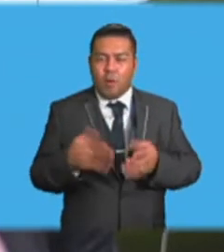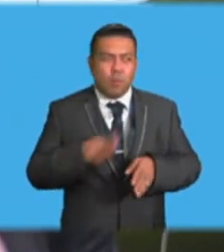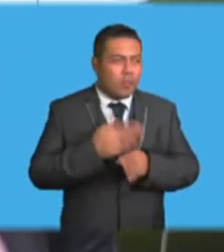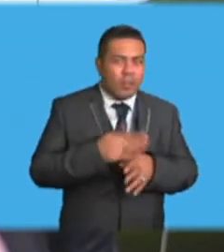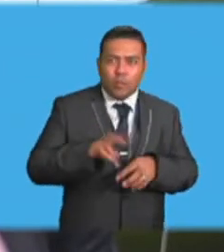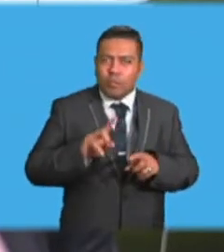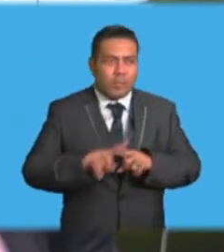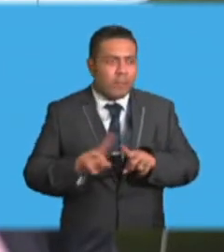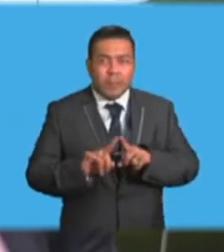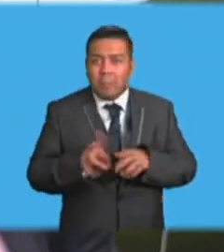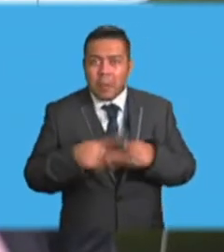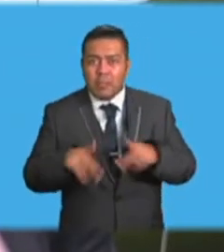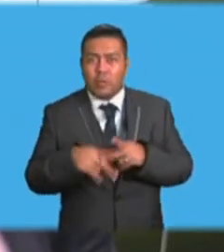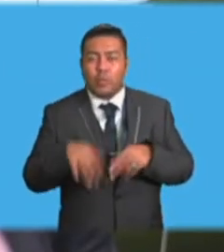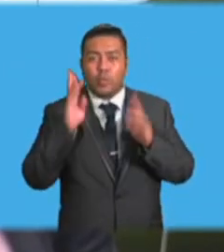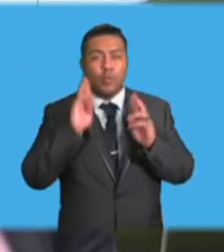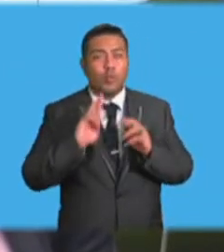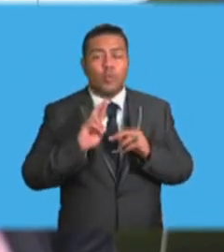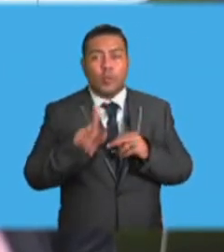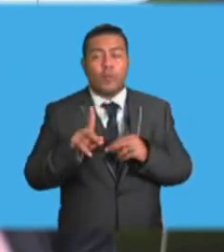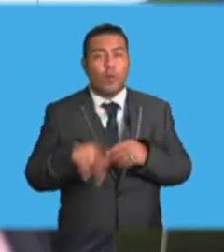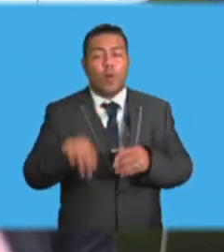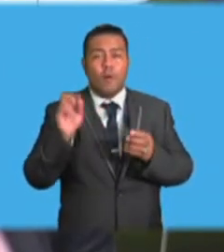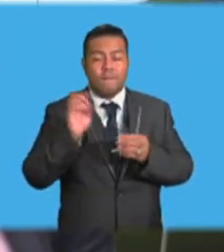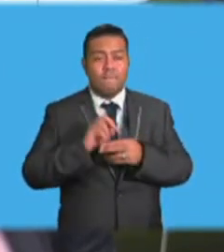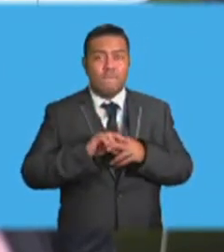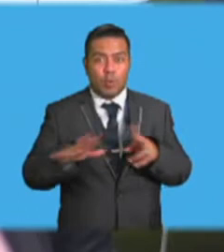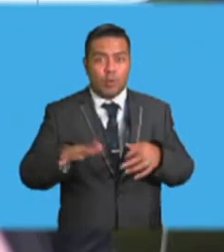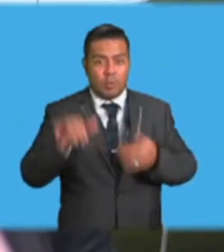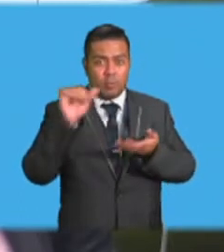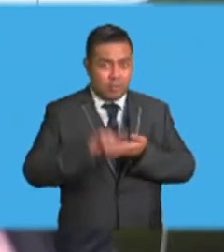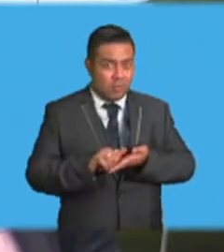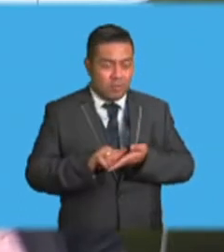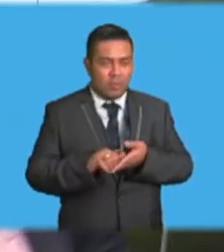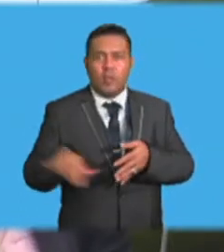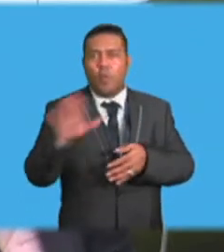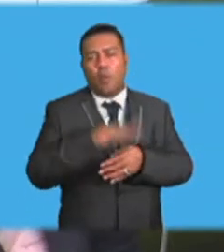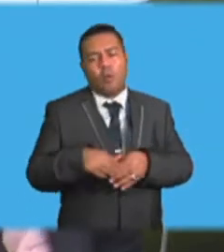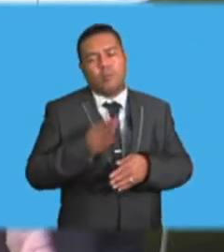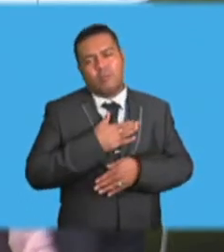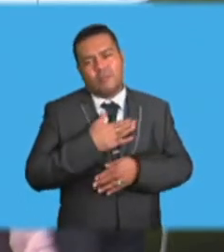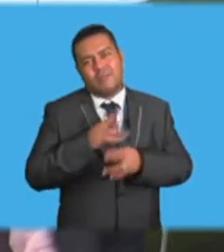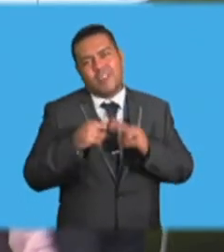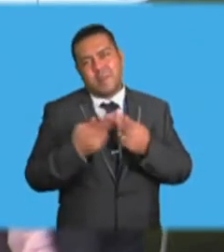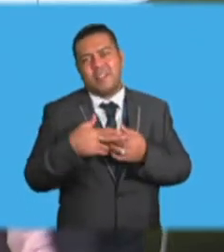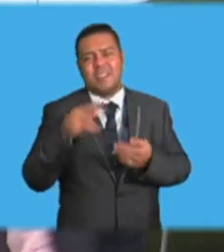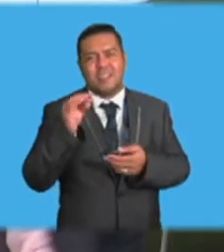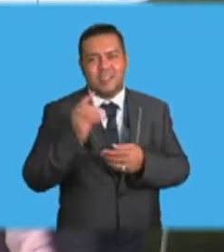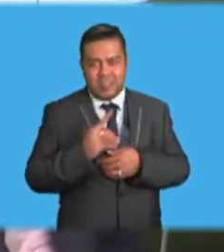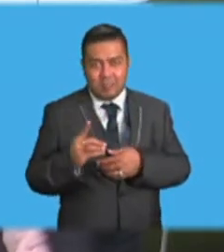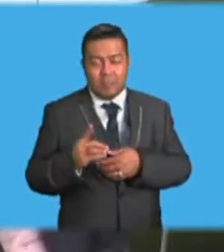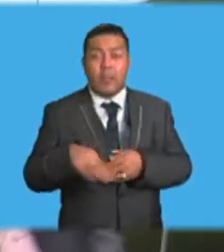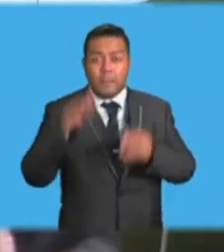go to great lengths to perform funeral rites and seek the safety and privacy that every grieving family deserves, Madam Speaker.